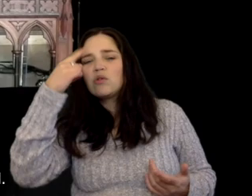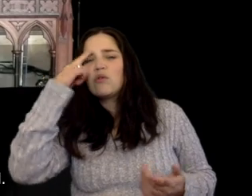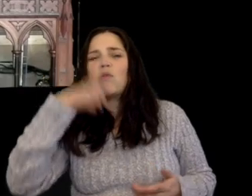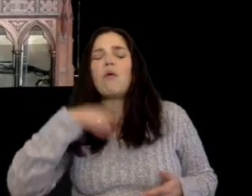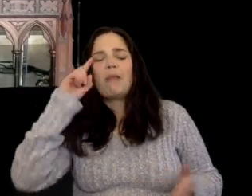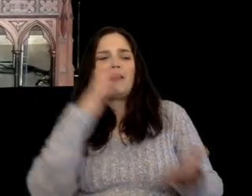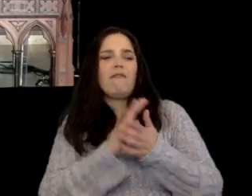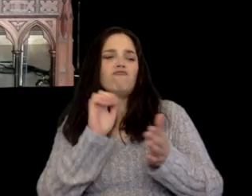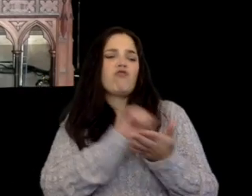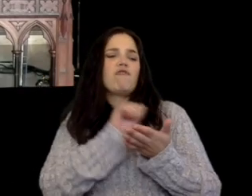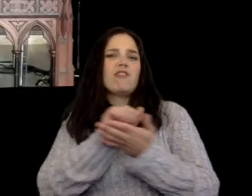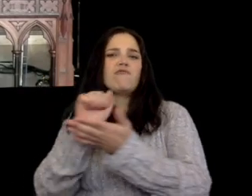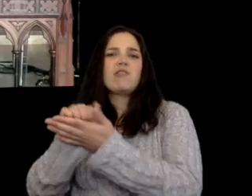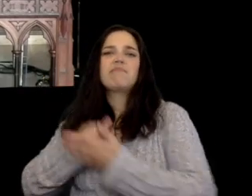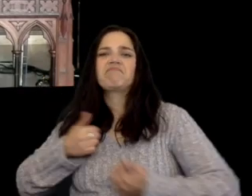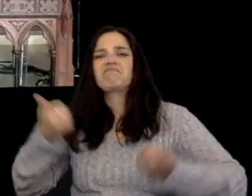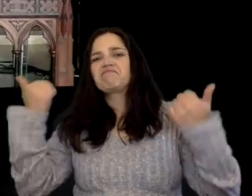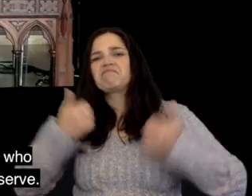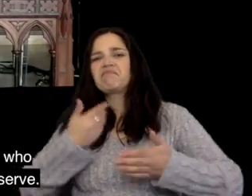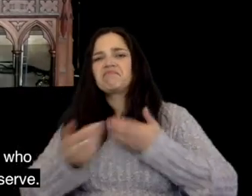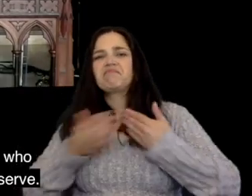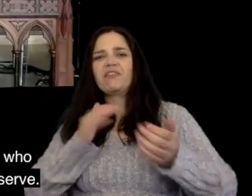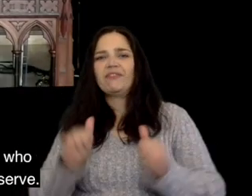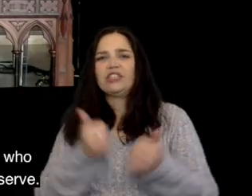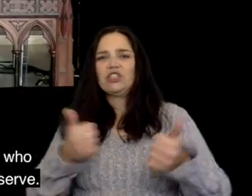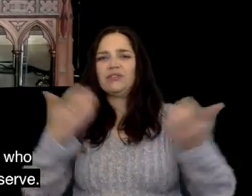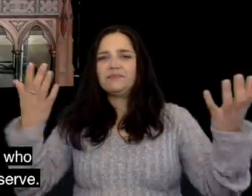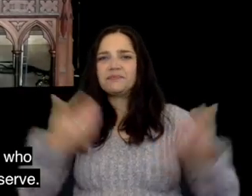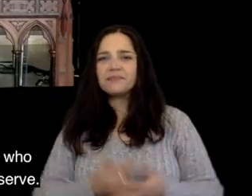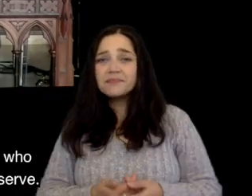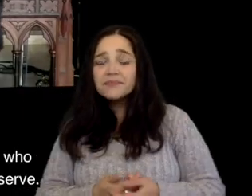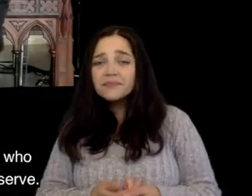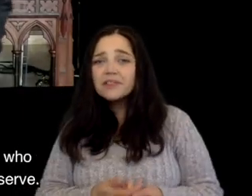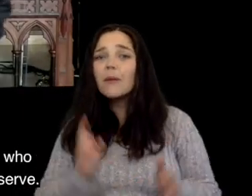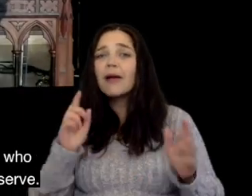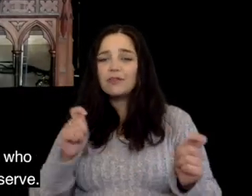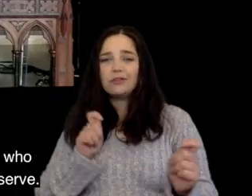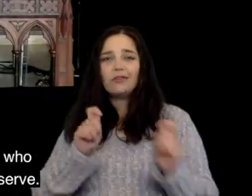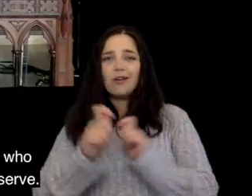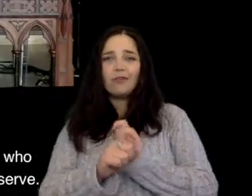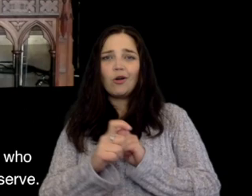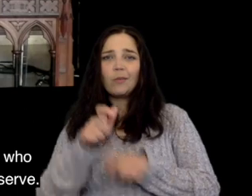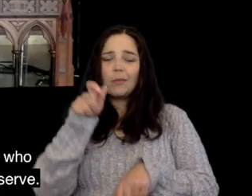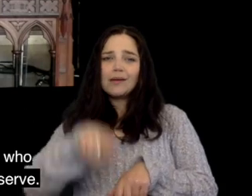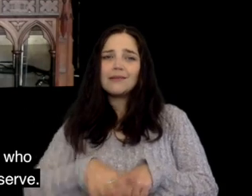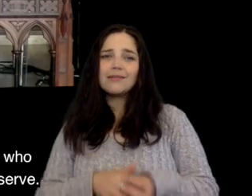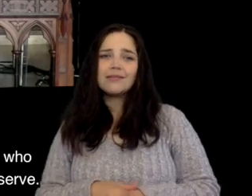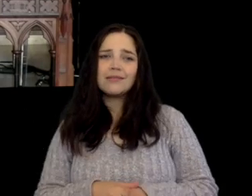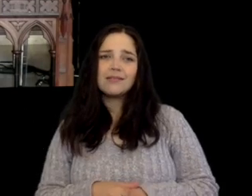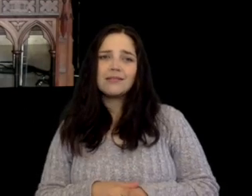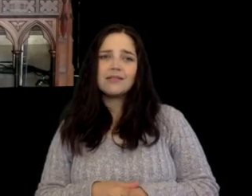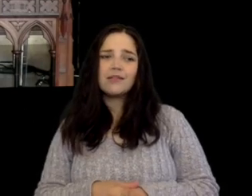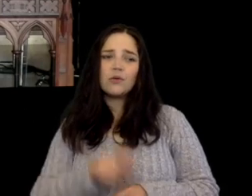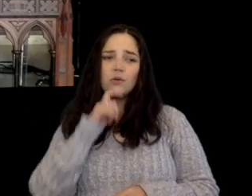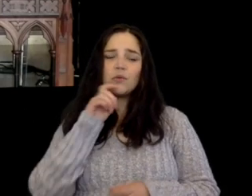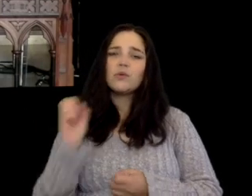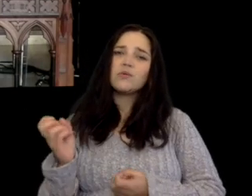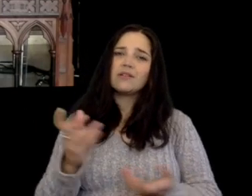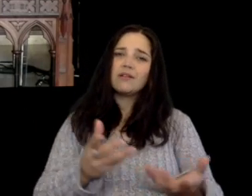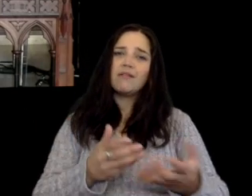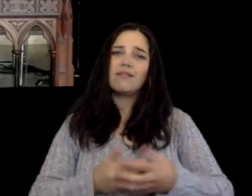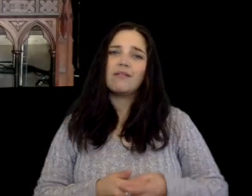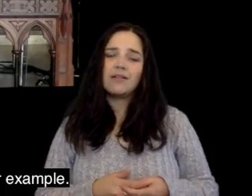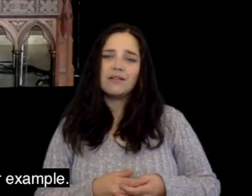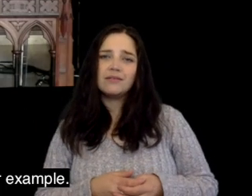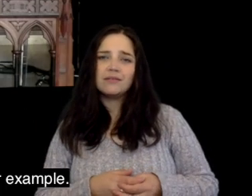that if you believe all the right things, that's you sorted. It needs to transform who you are and who you